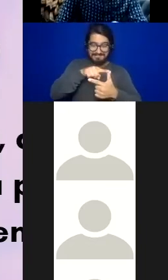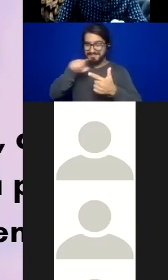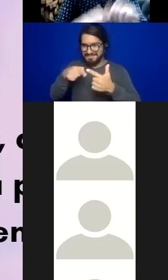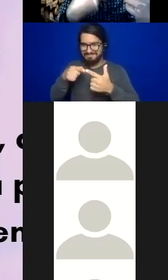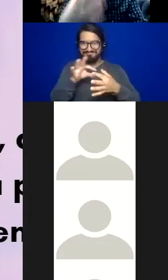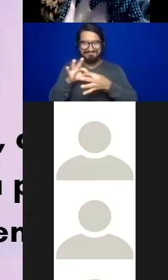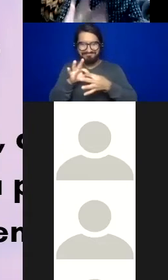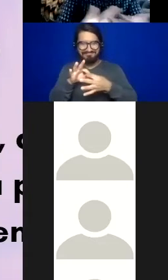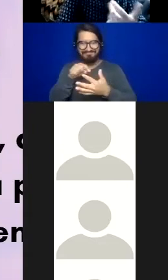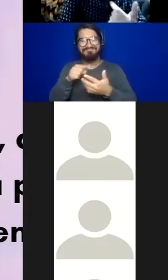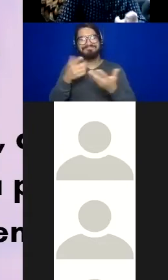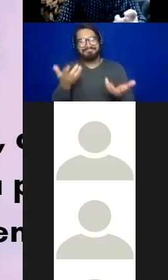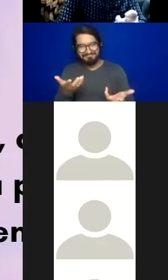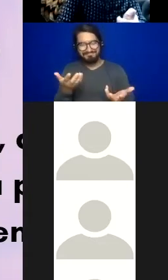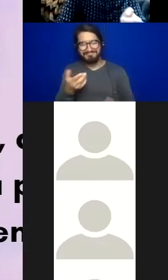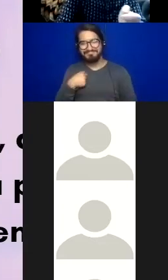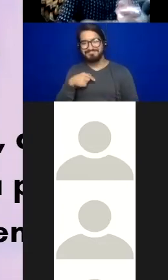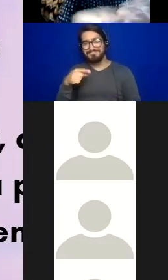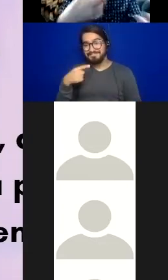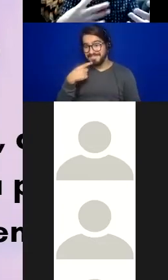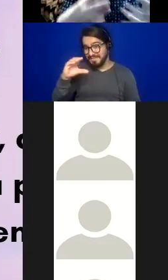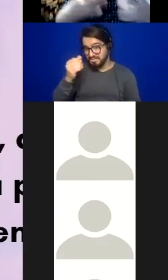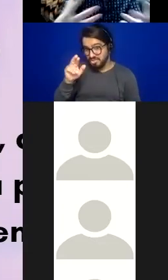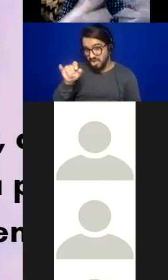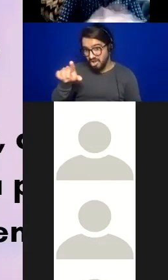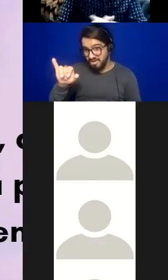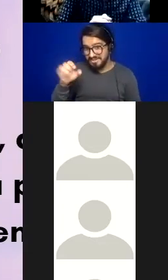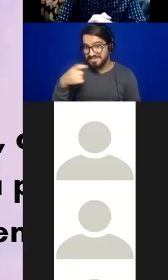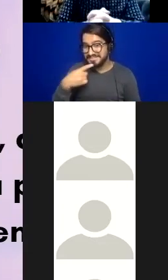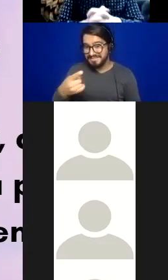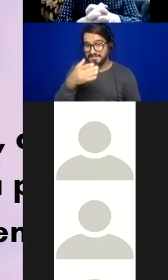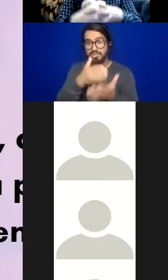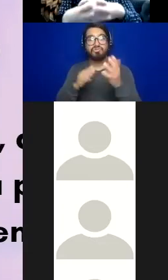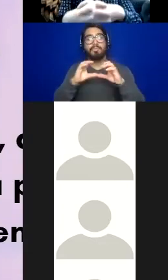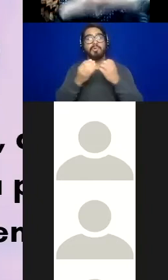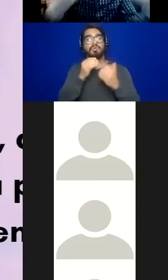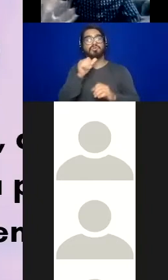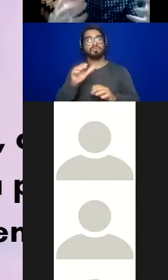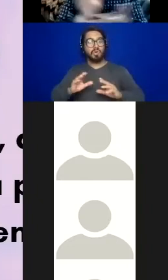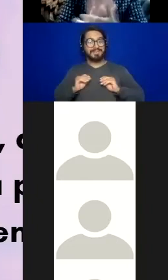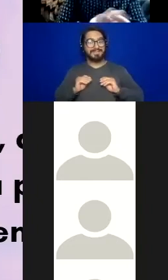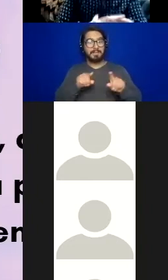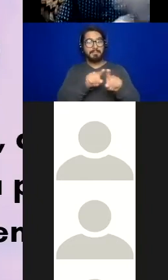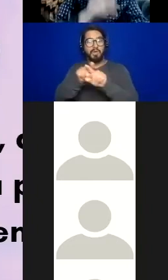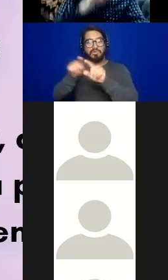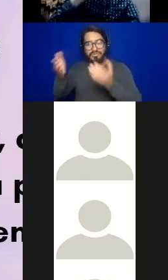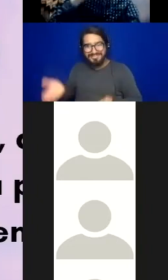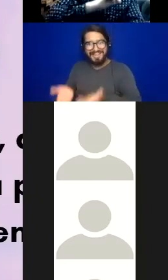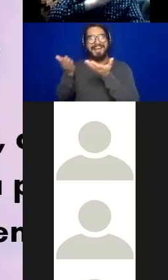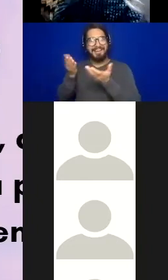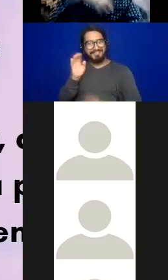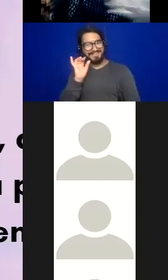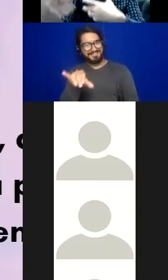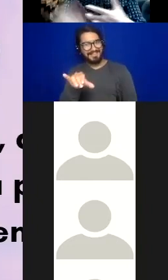Yeah, great. So I love that Charles said some cultures not only accept, but even elevate this. Right. So I think you